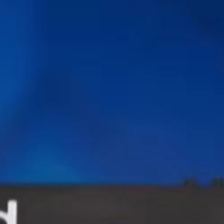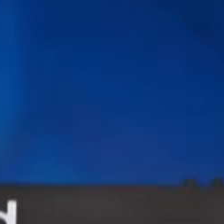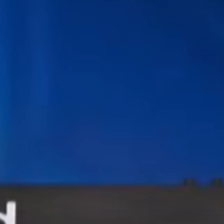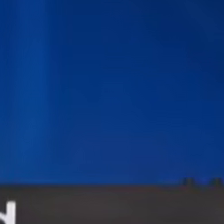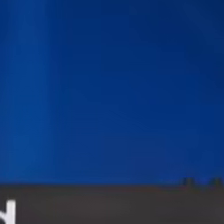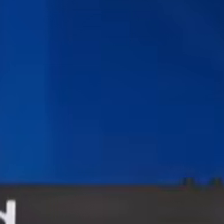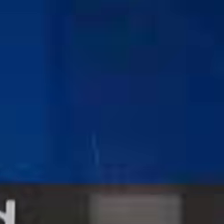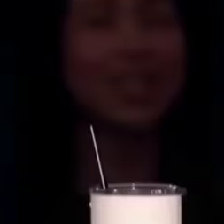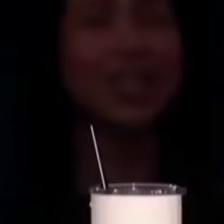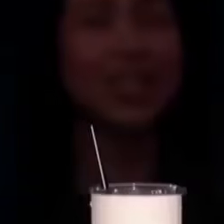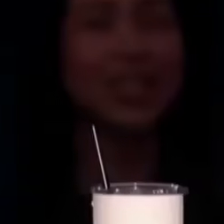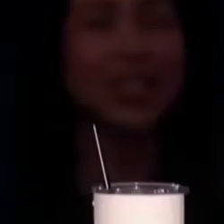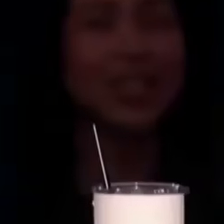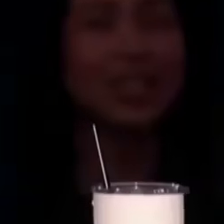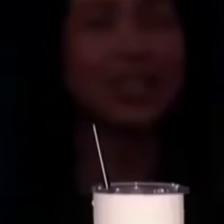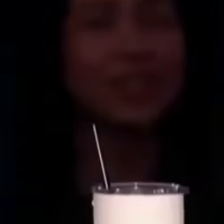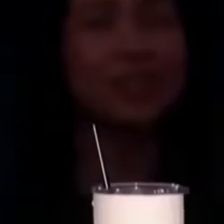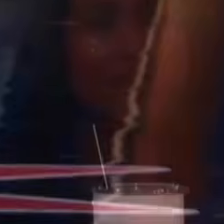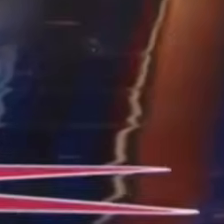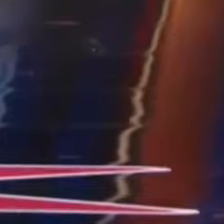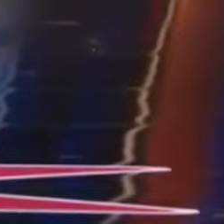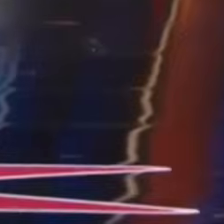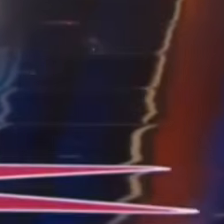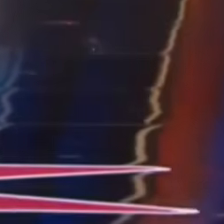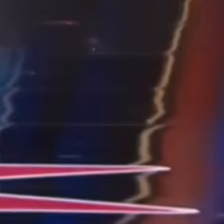Hello. How are you?